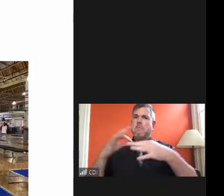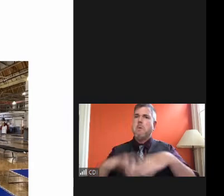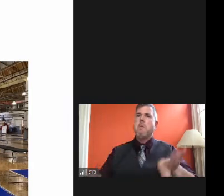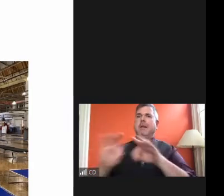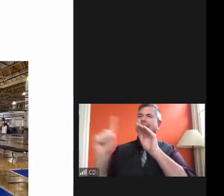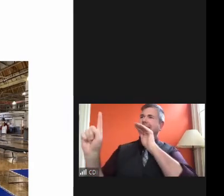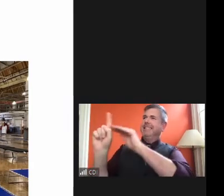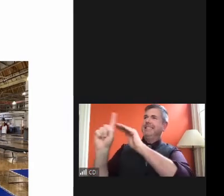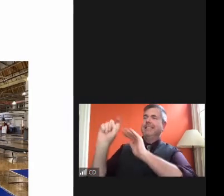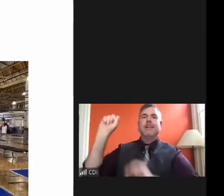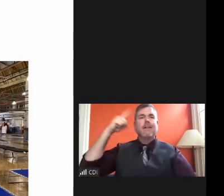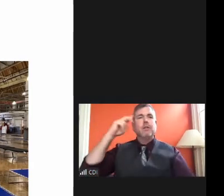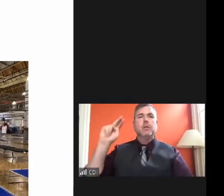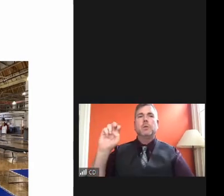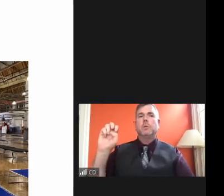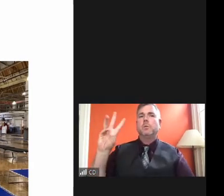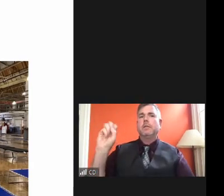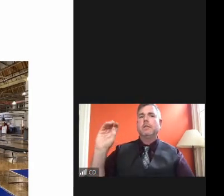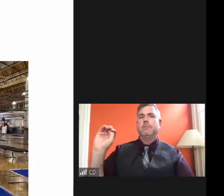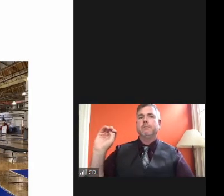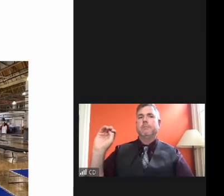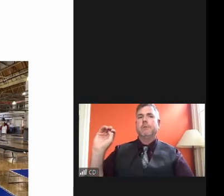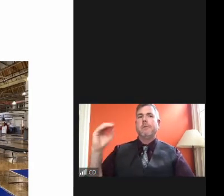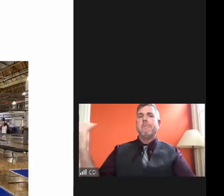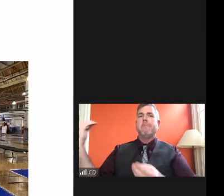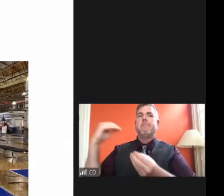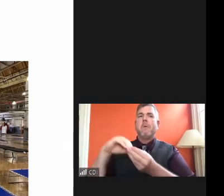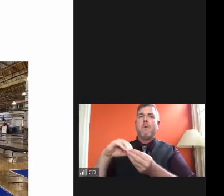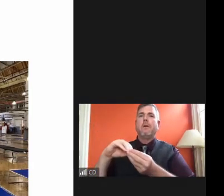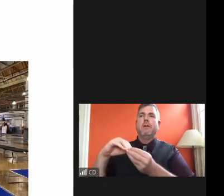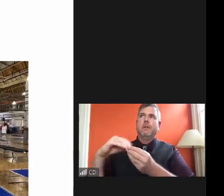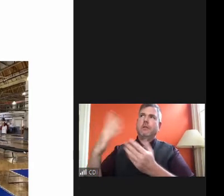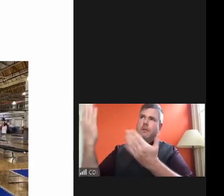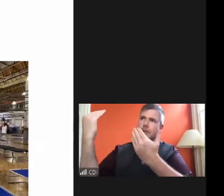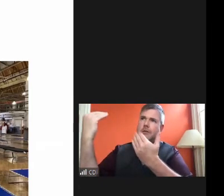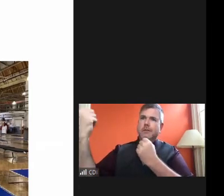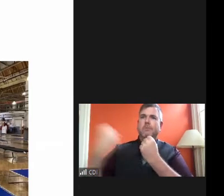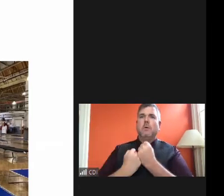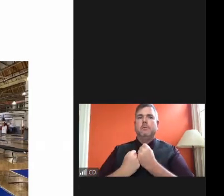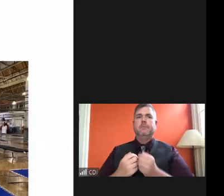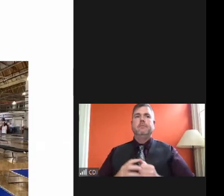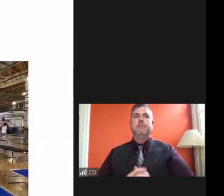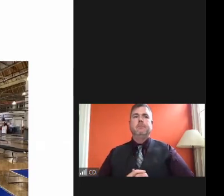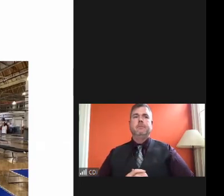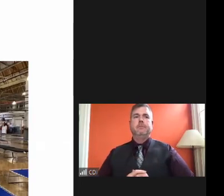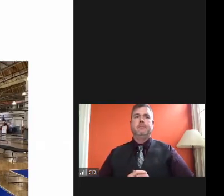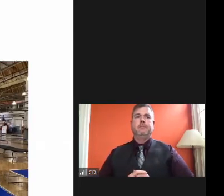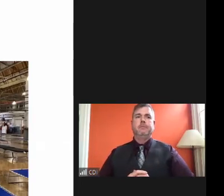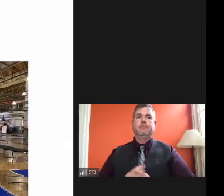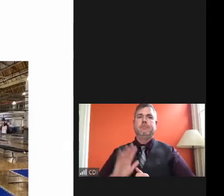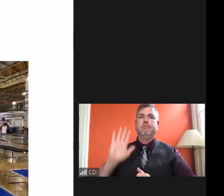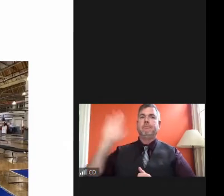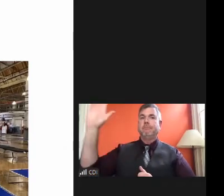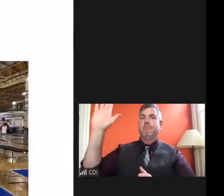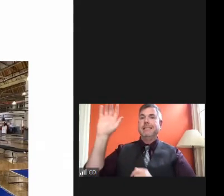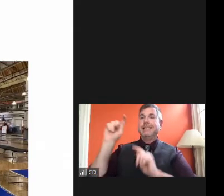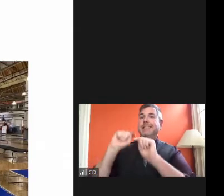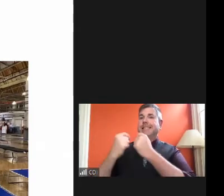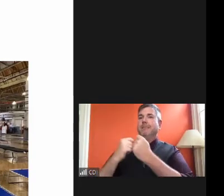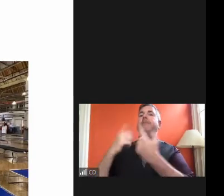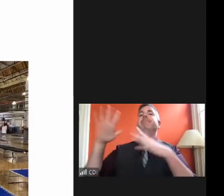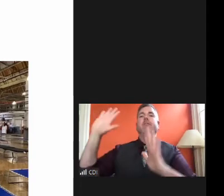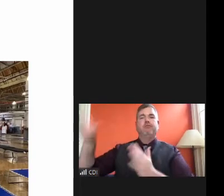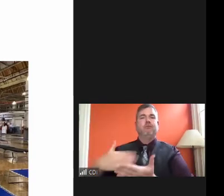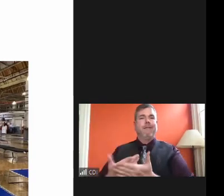response infrastructure. That arrived last week, and I was able to join that team on site. It was led by the California Office of Emergency